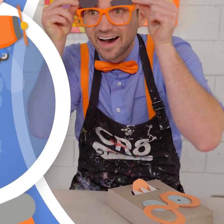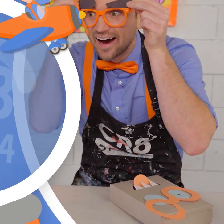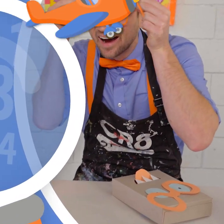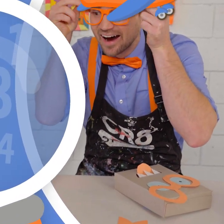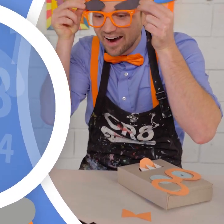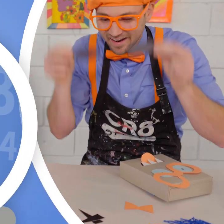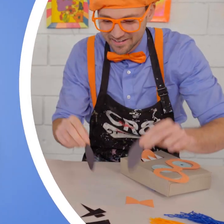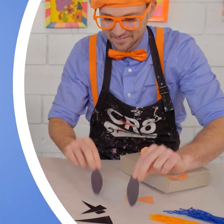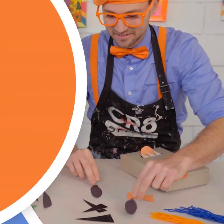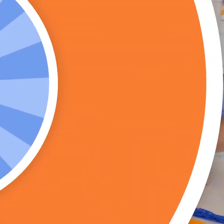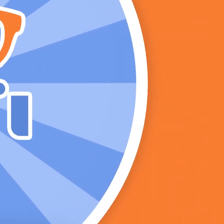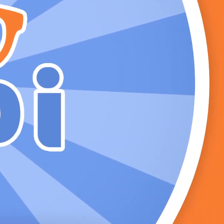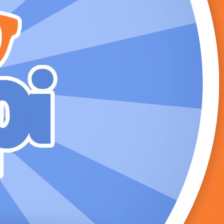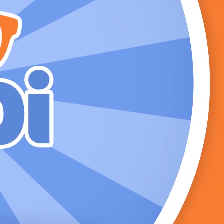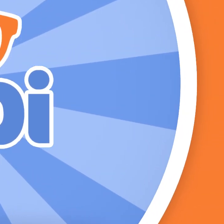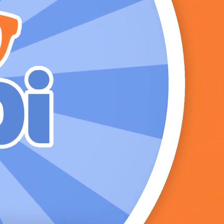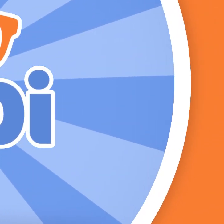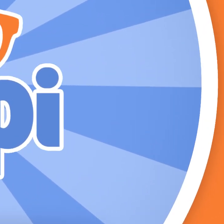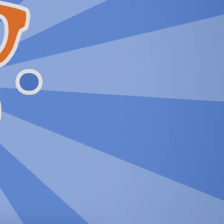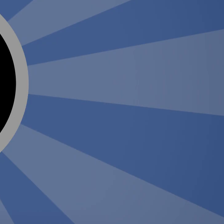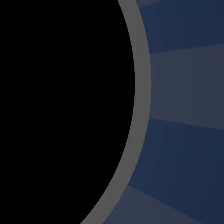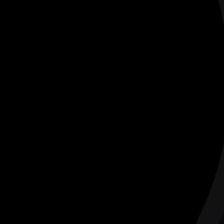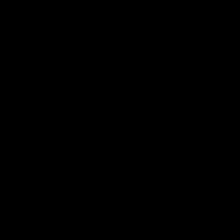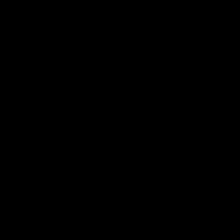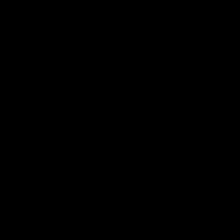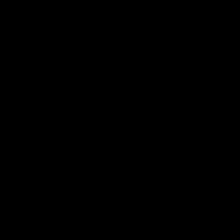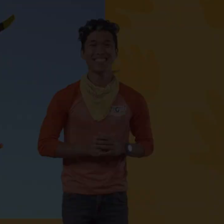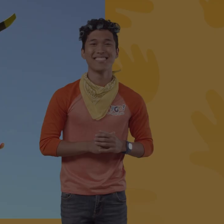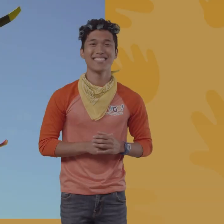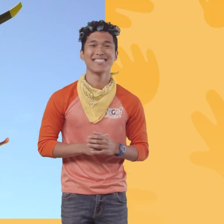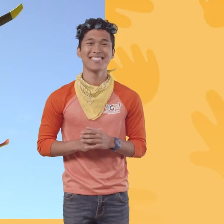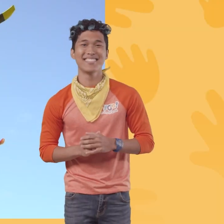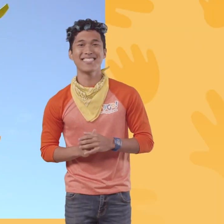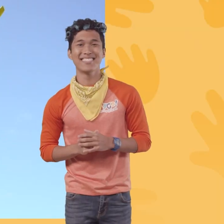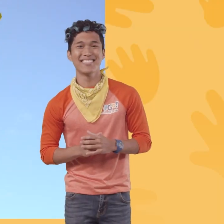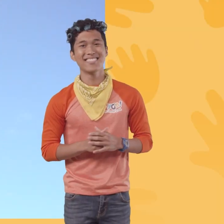about. It'll make you wanna shout, Blippi!